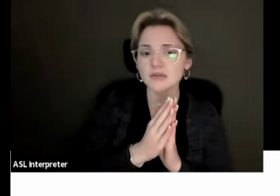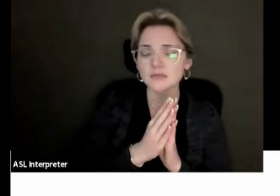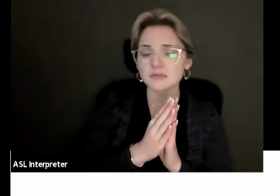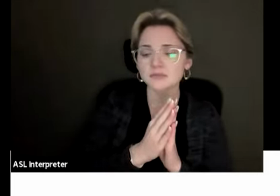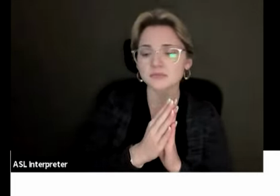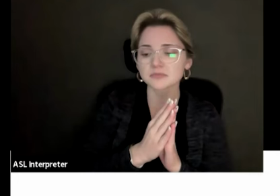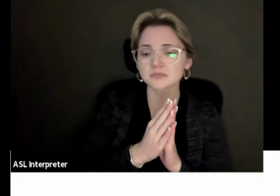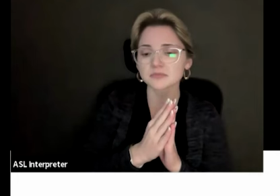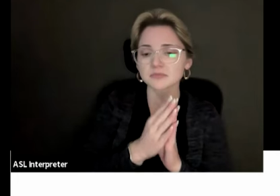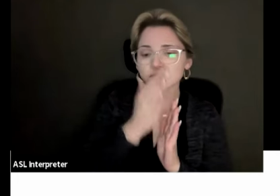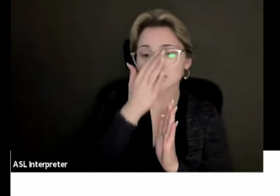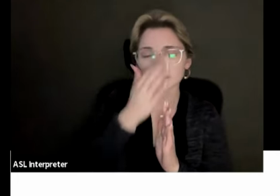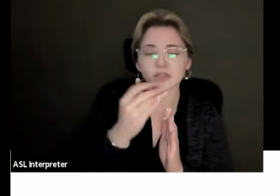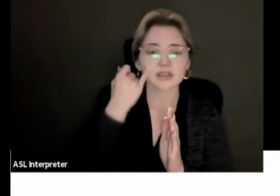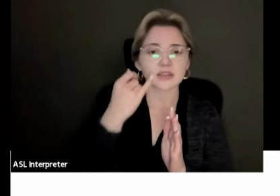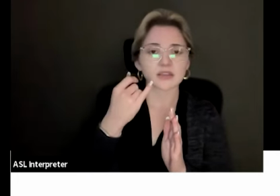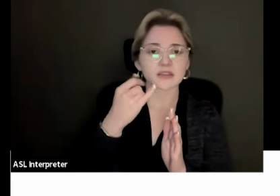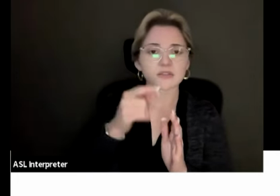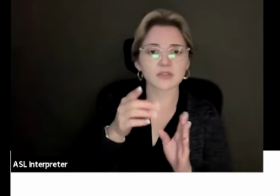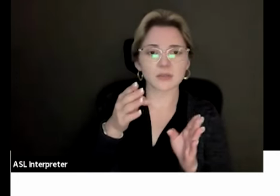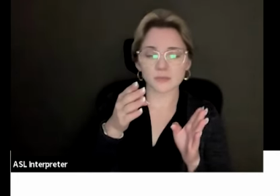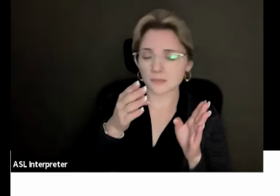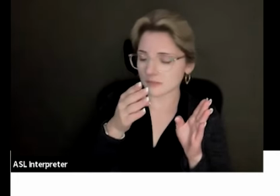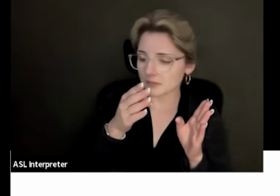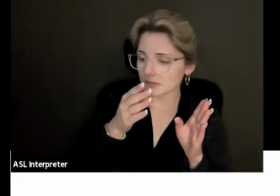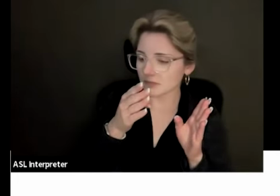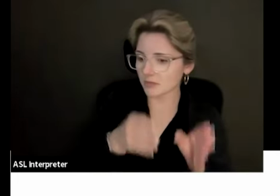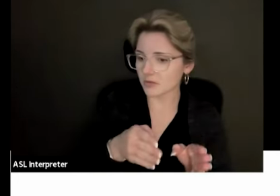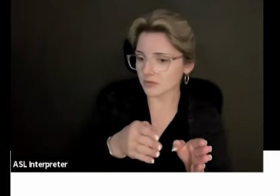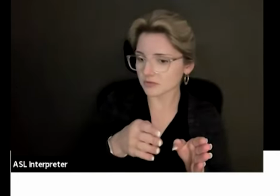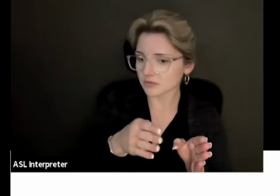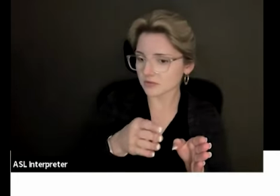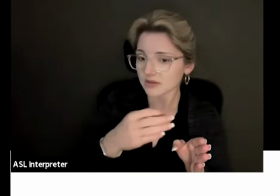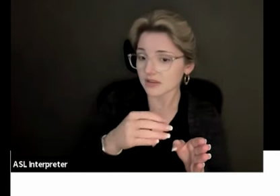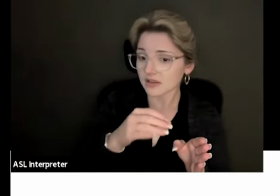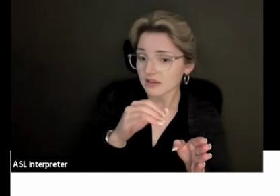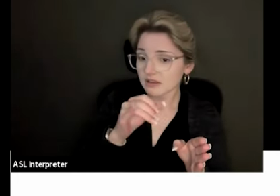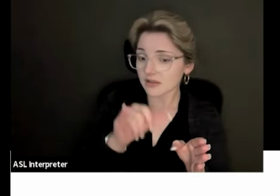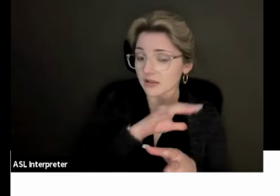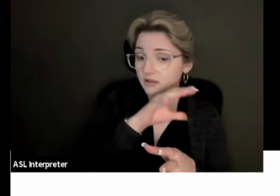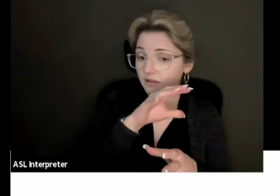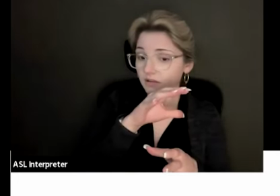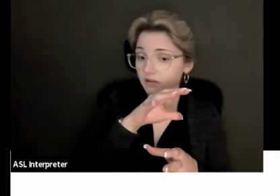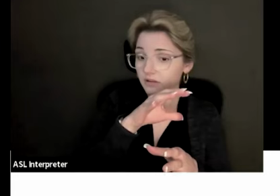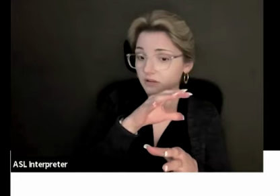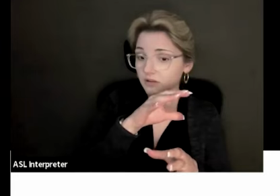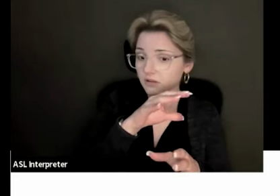to specify. Does that include survivors who would like to utilize the emergency transfer plan under VAWA?